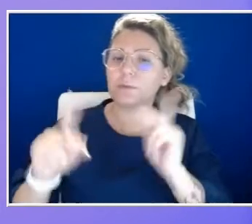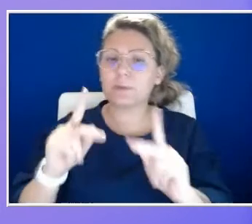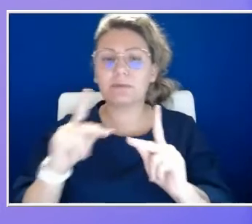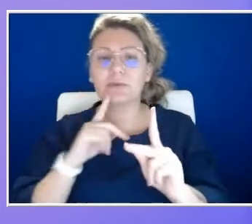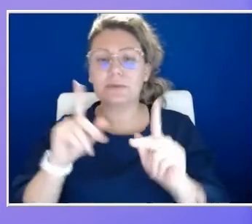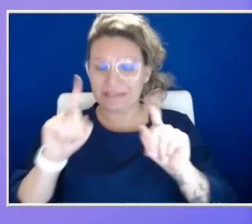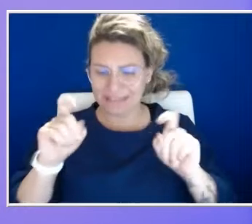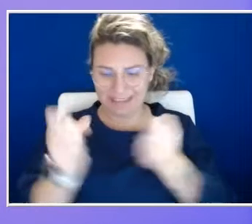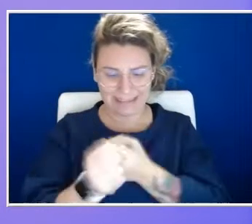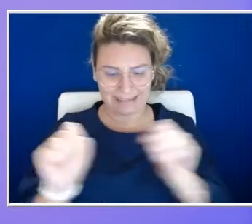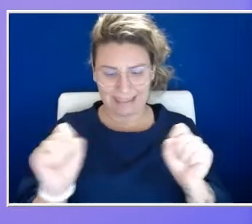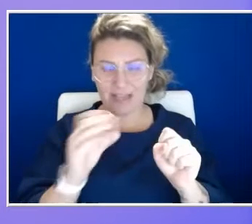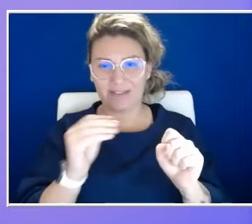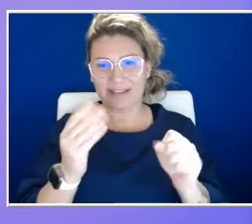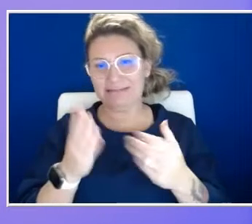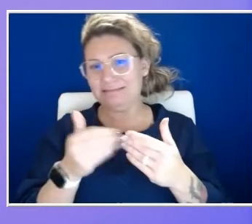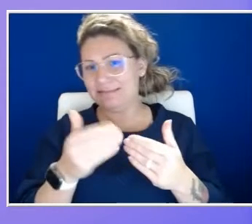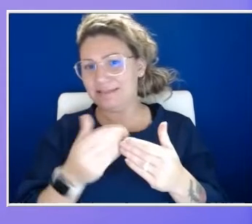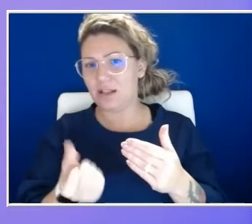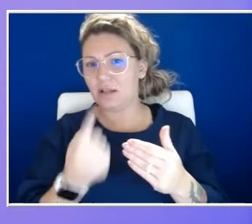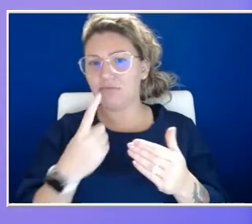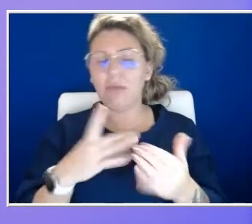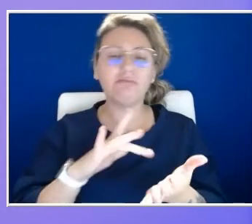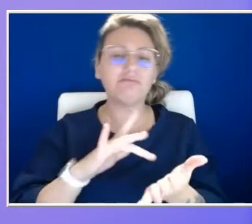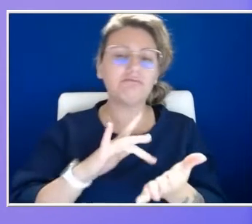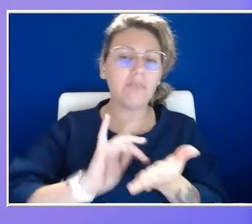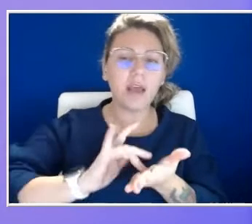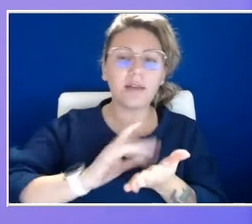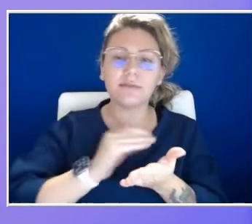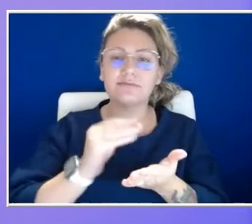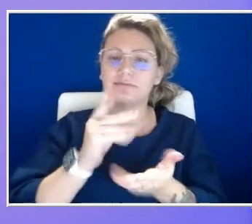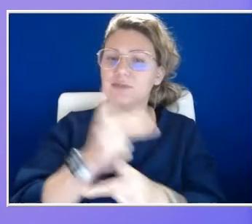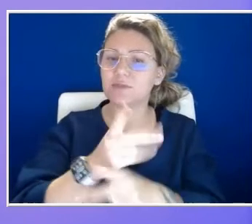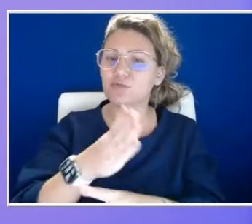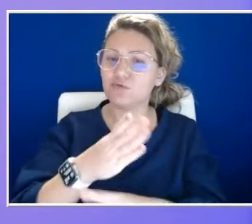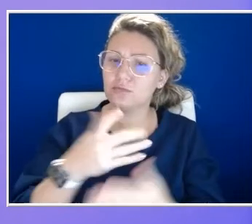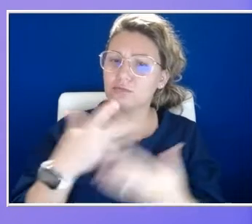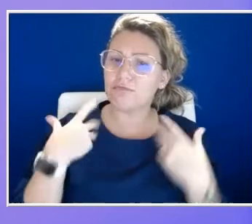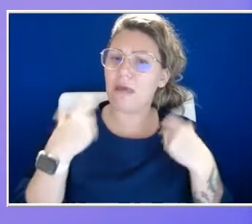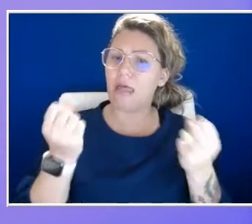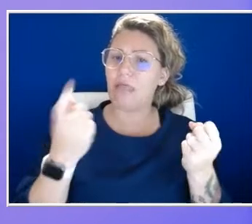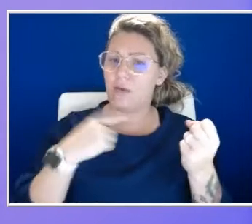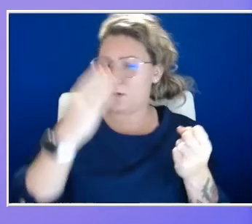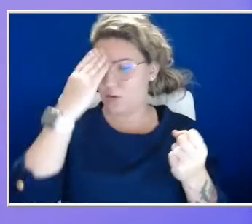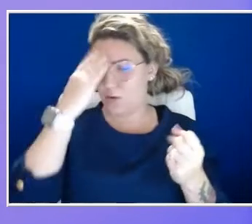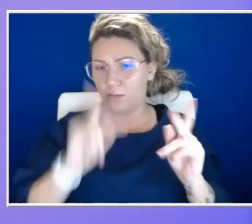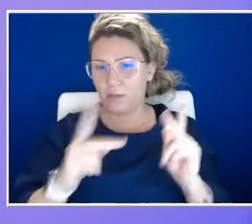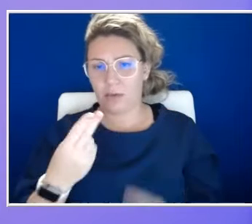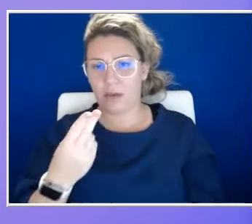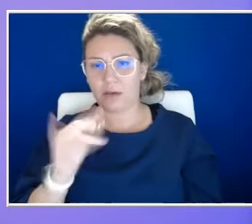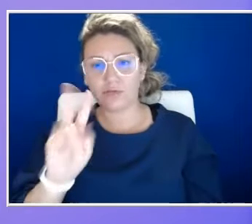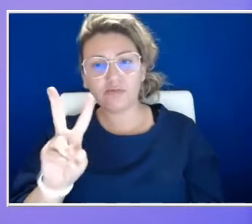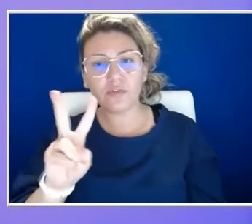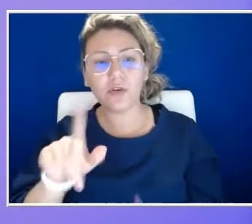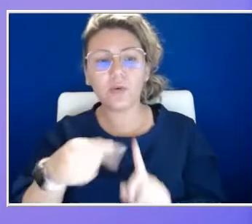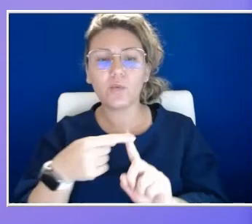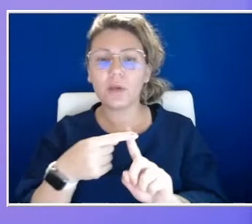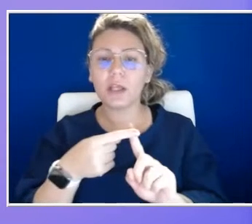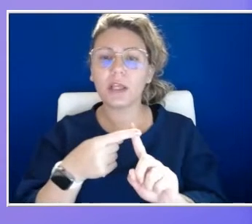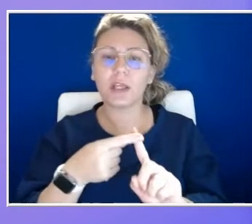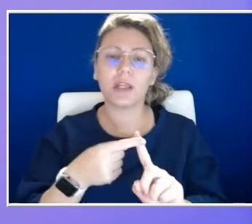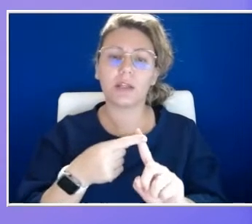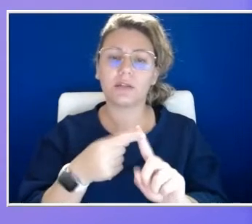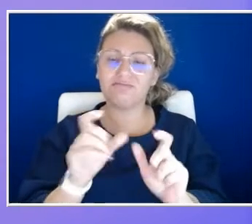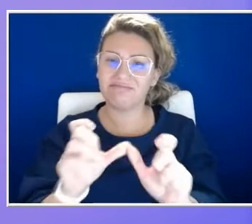very easy to take medications, and that will keep you healthy, because we know people with HIV who, when it is prolonged